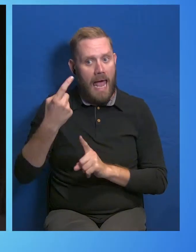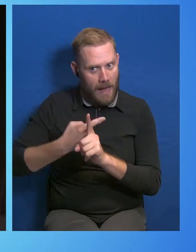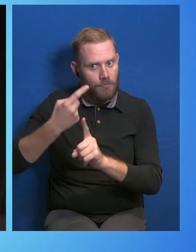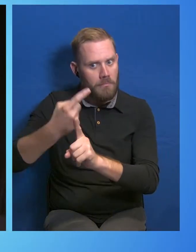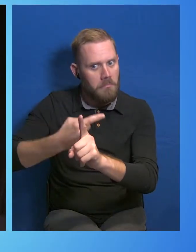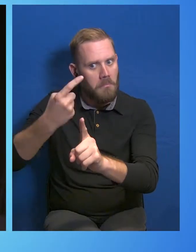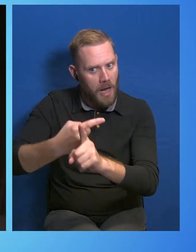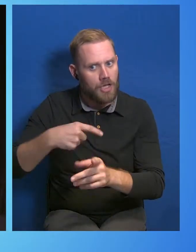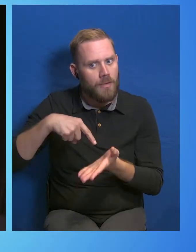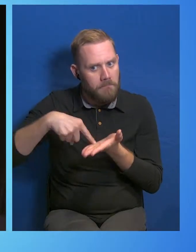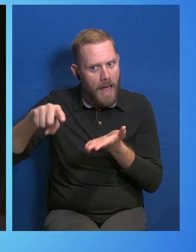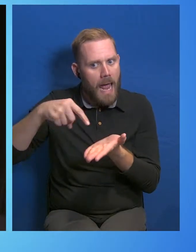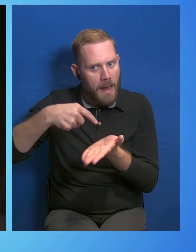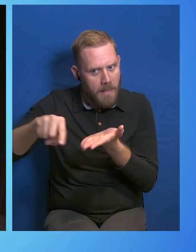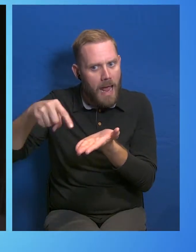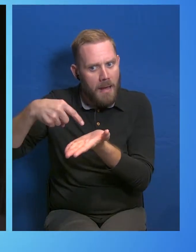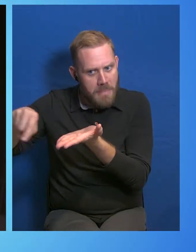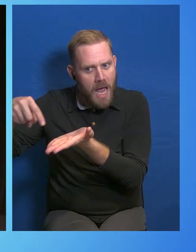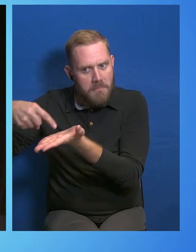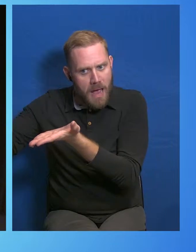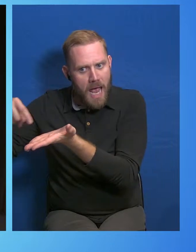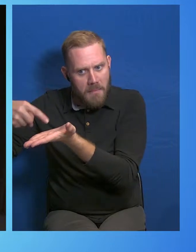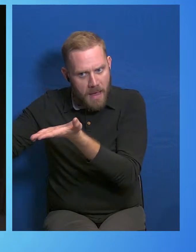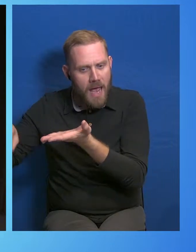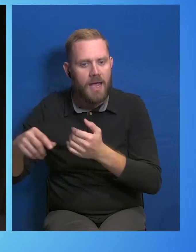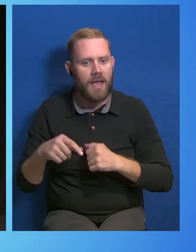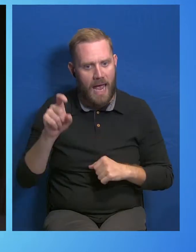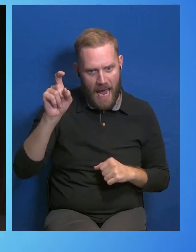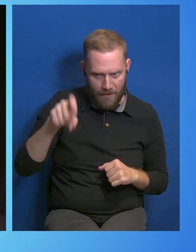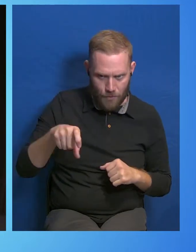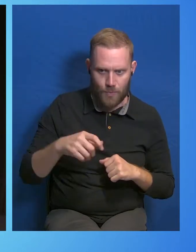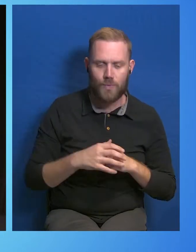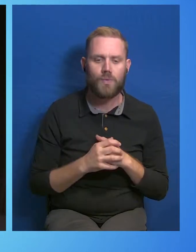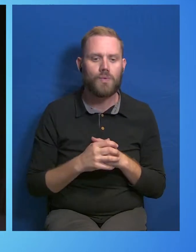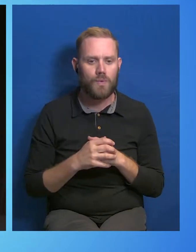on that loan through your mortgage.